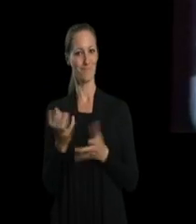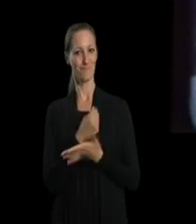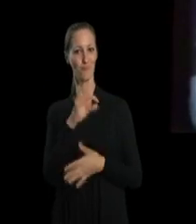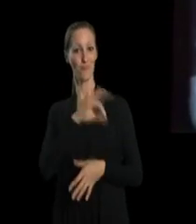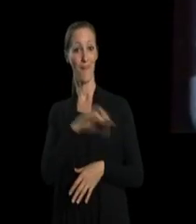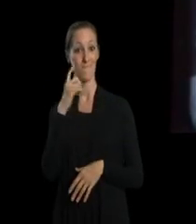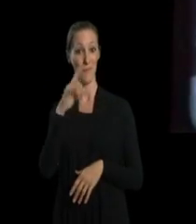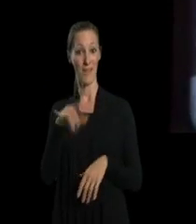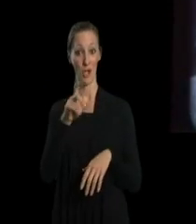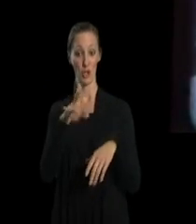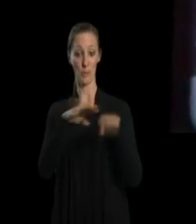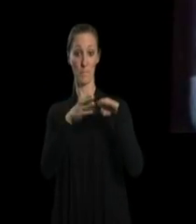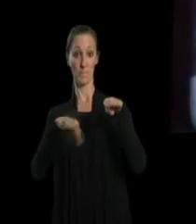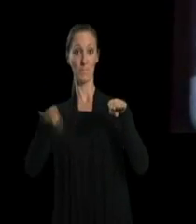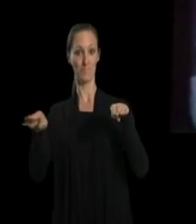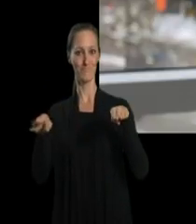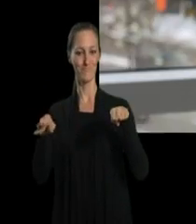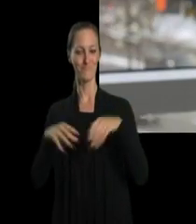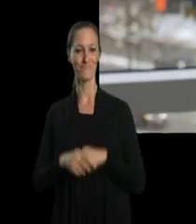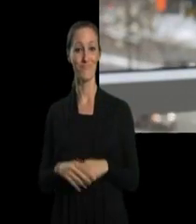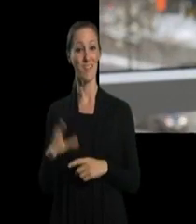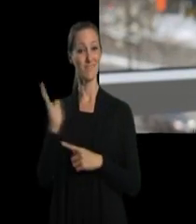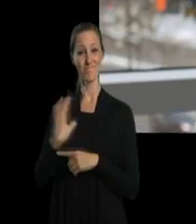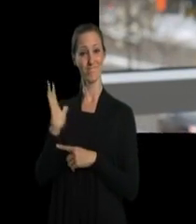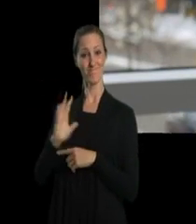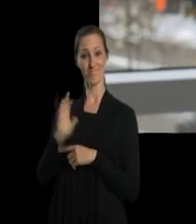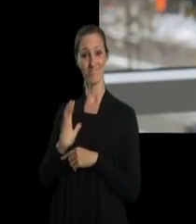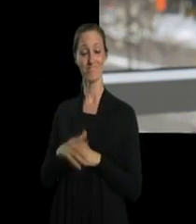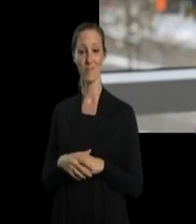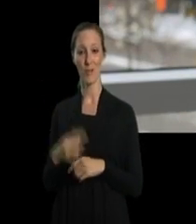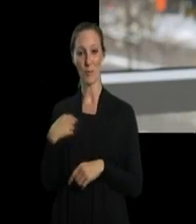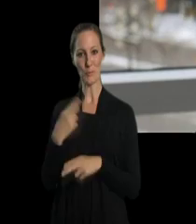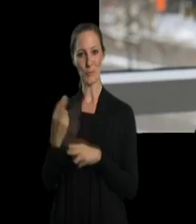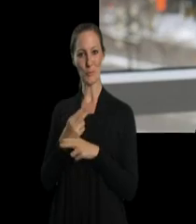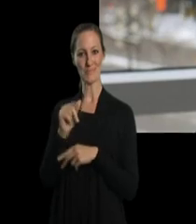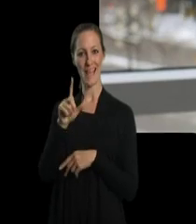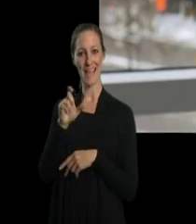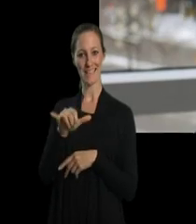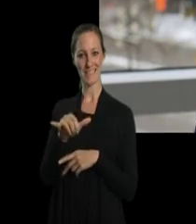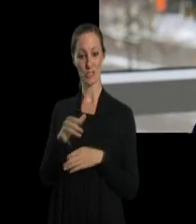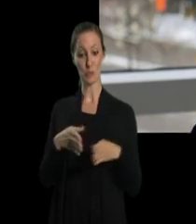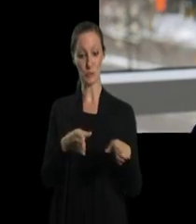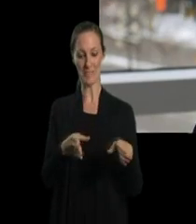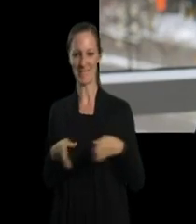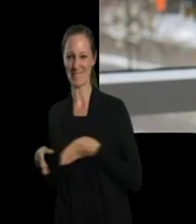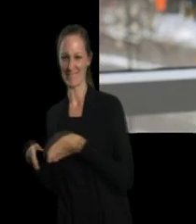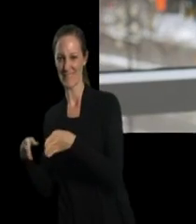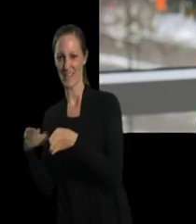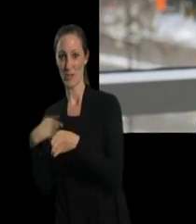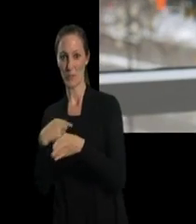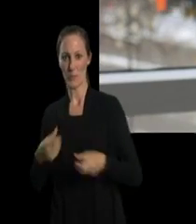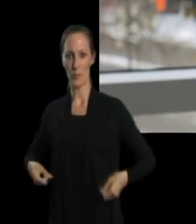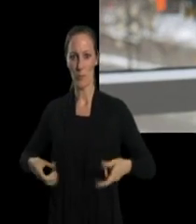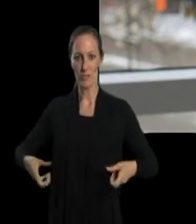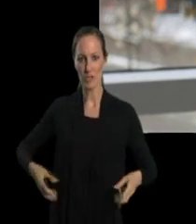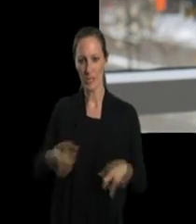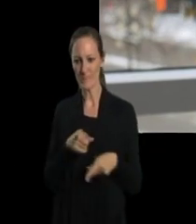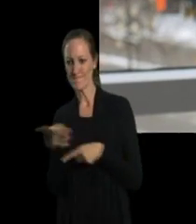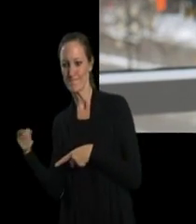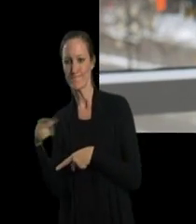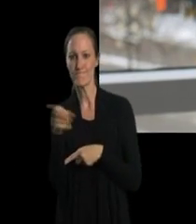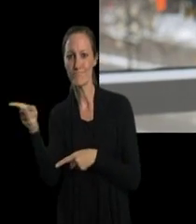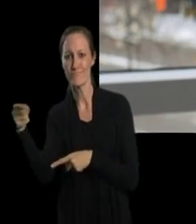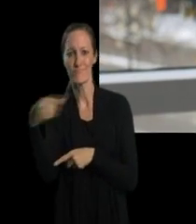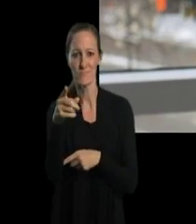taking credit for curb cuts now, but up until that point, it was the alleys. That's how we got around. We scooted from alley to